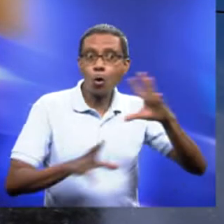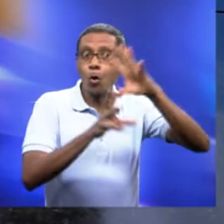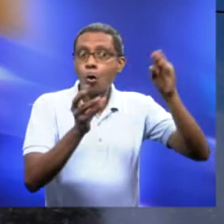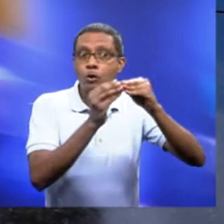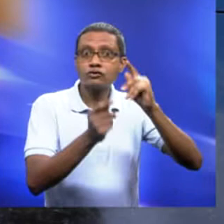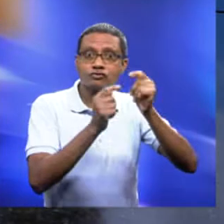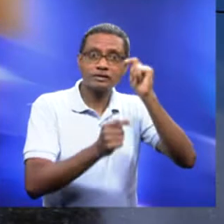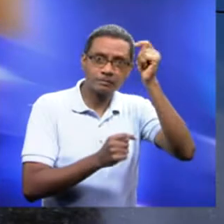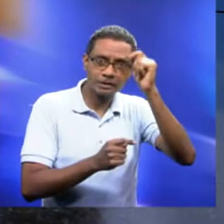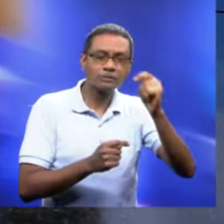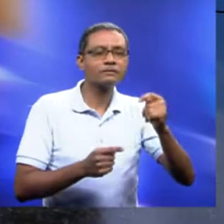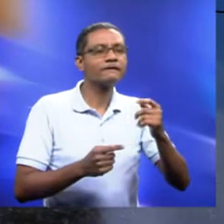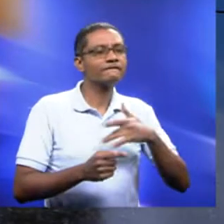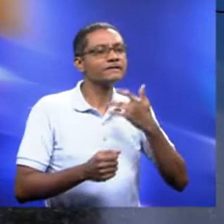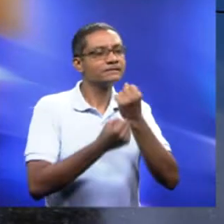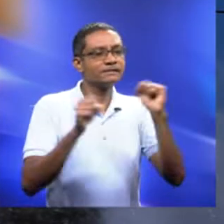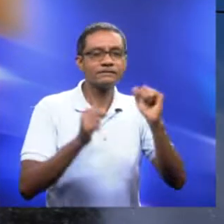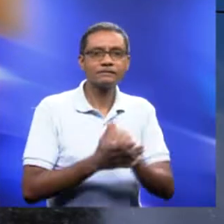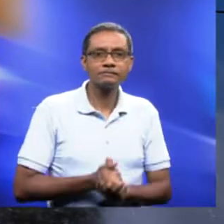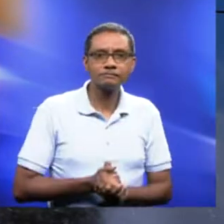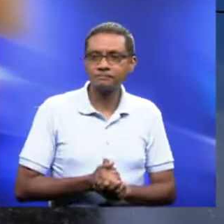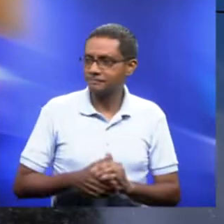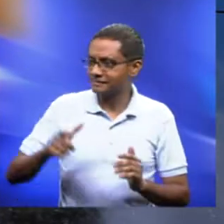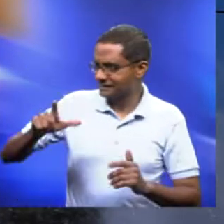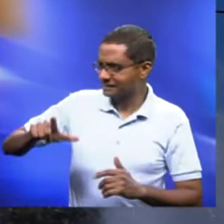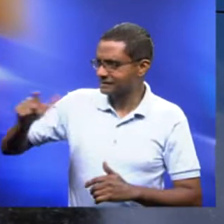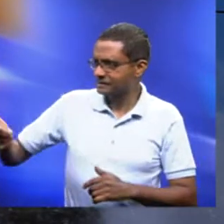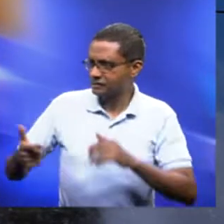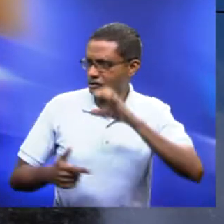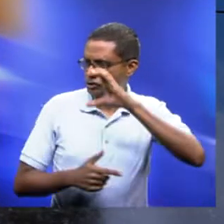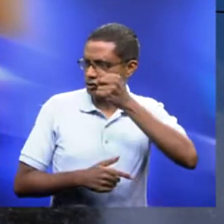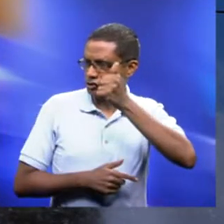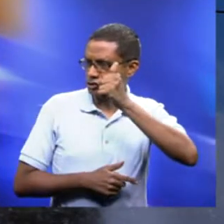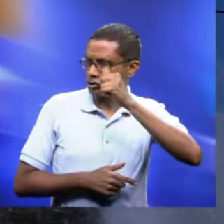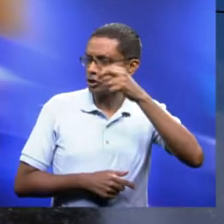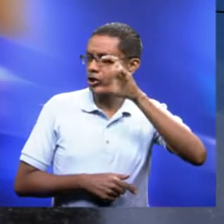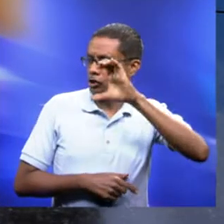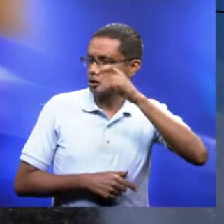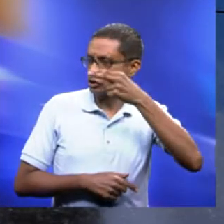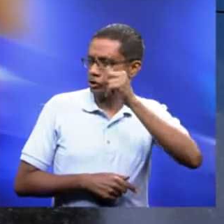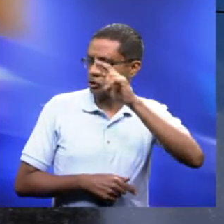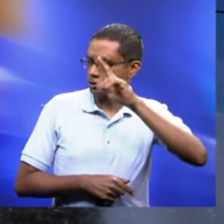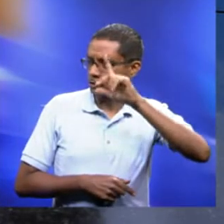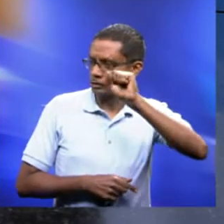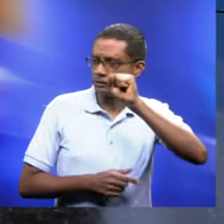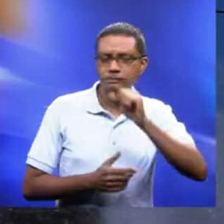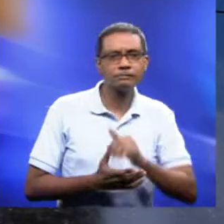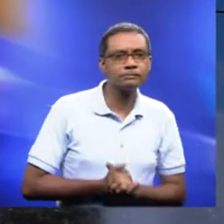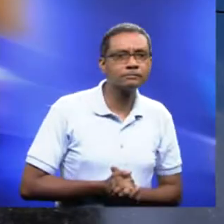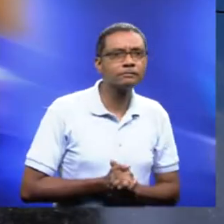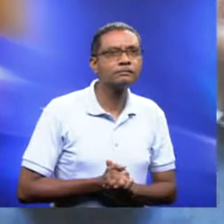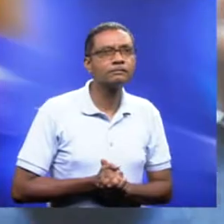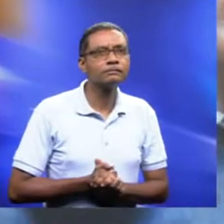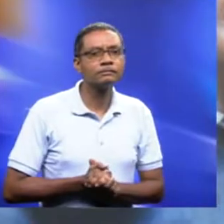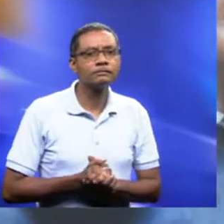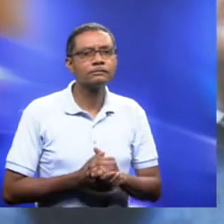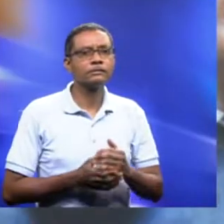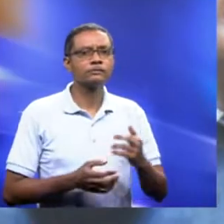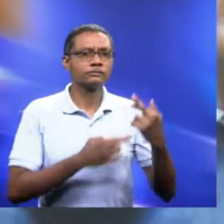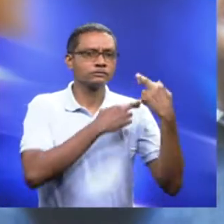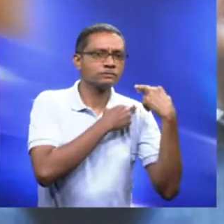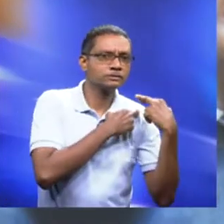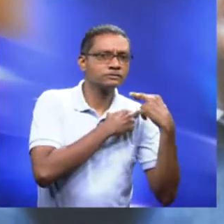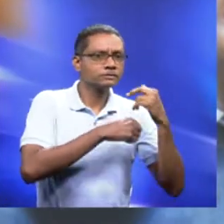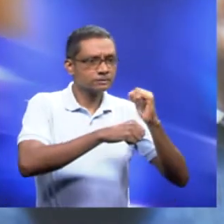much. Charles? Hi, Wendell. Pleasure to be here. So at iGovTT, we are responsible for the implementation of enterprise